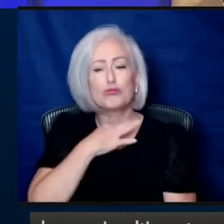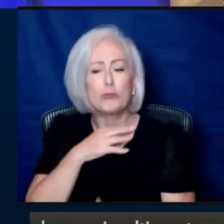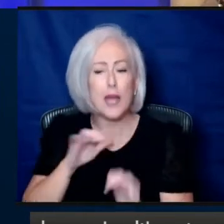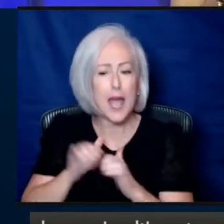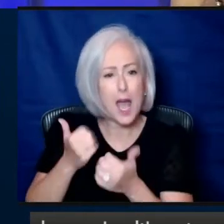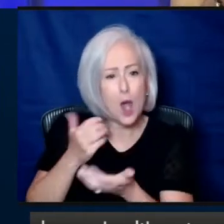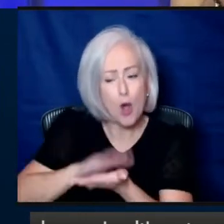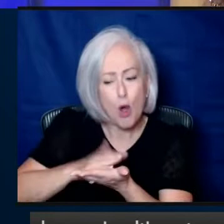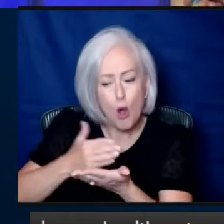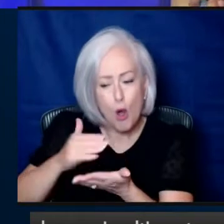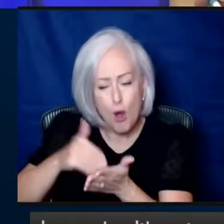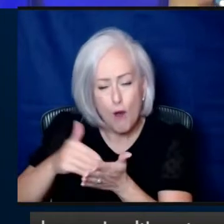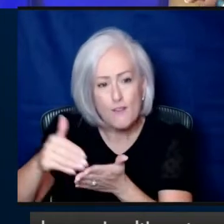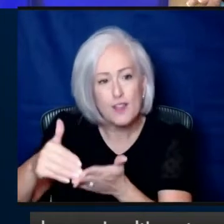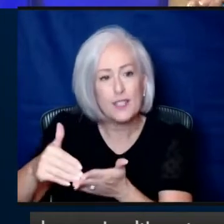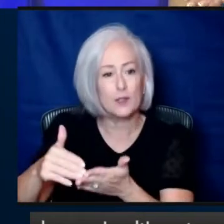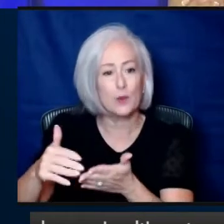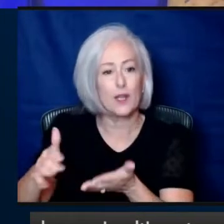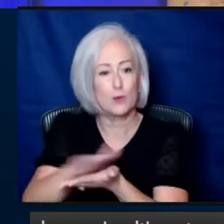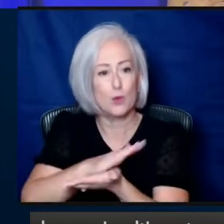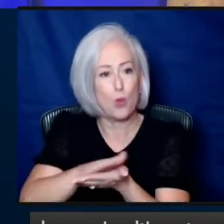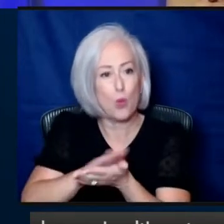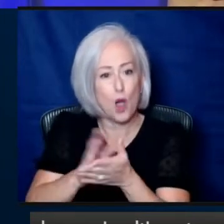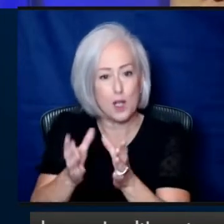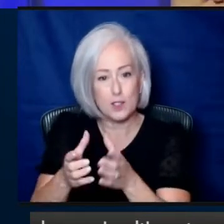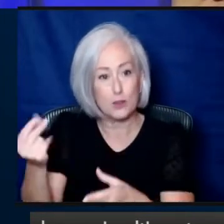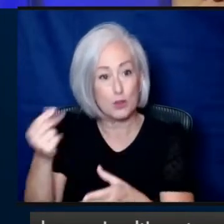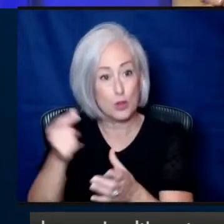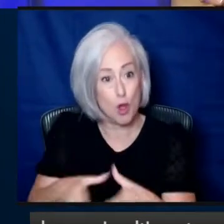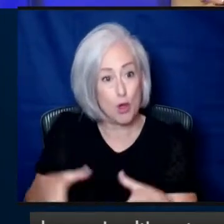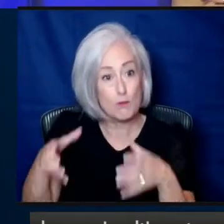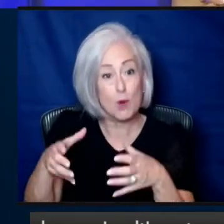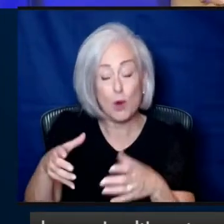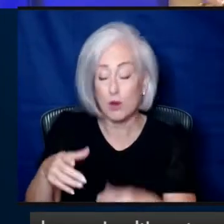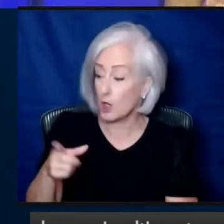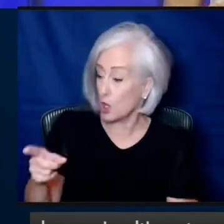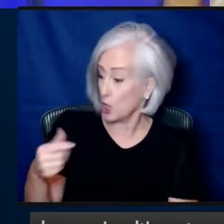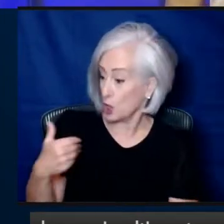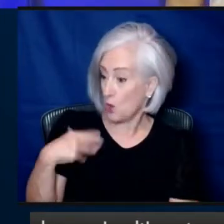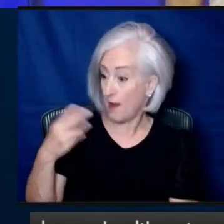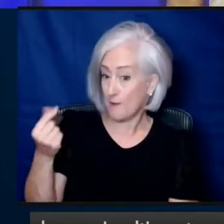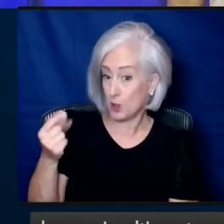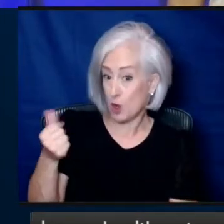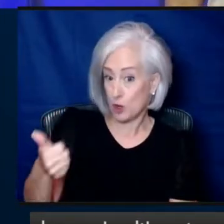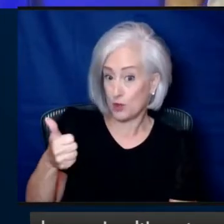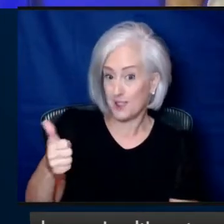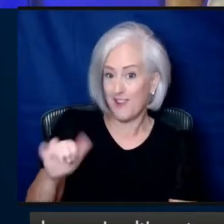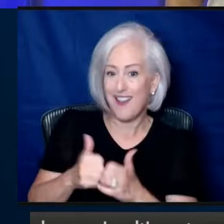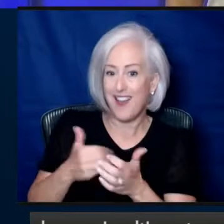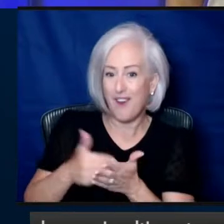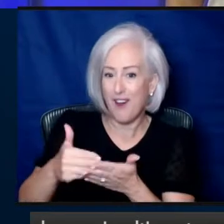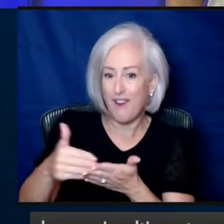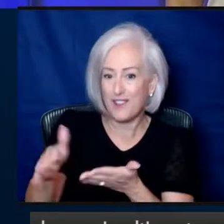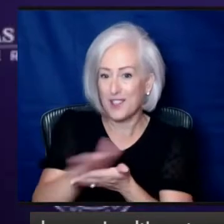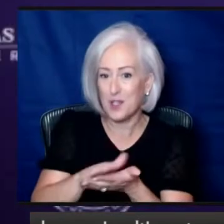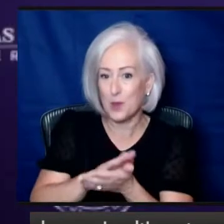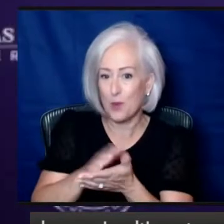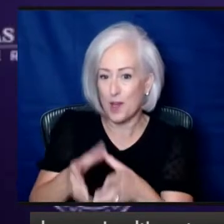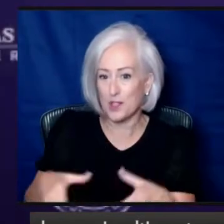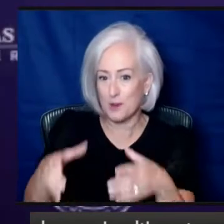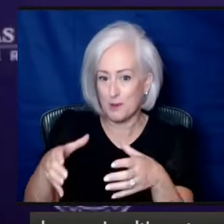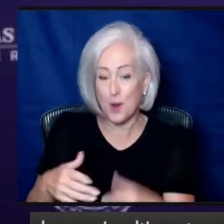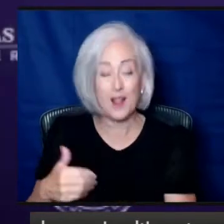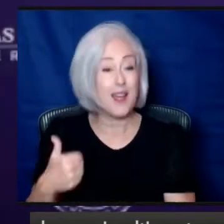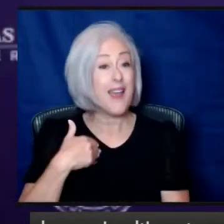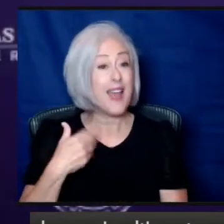are you a dog owner? I am. How often do you wash your dog's bowl? Well, I have a new puppy and